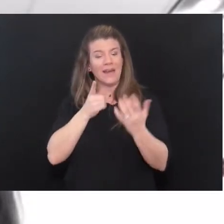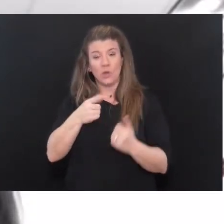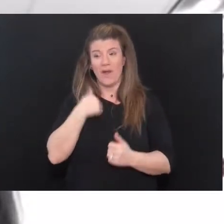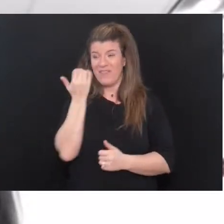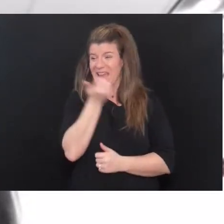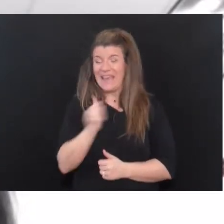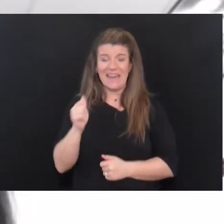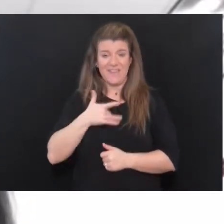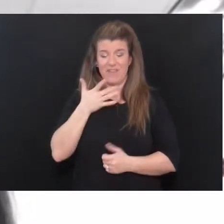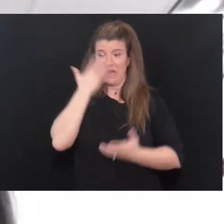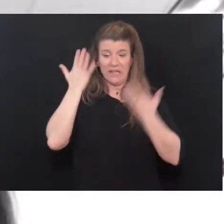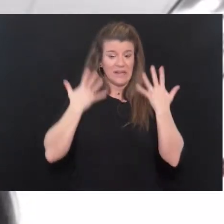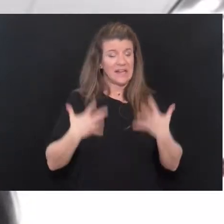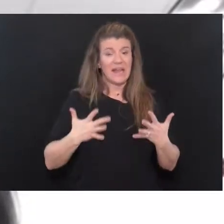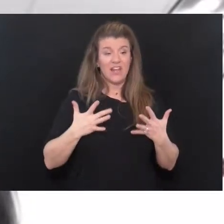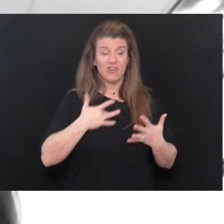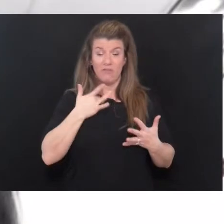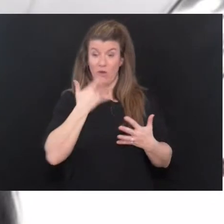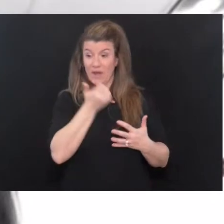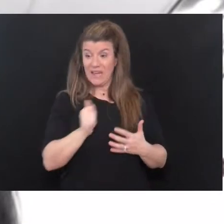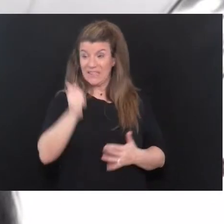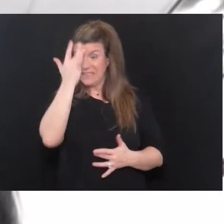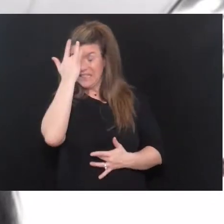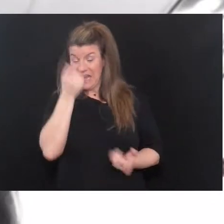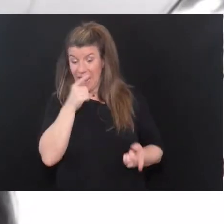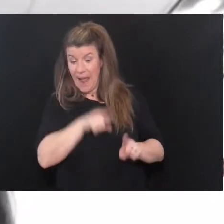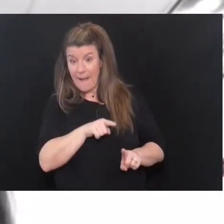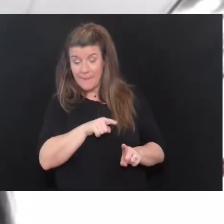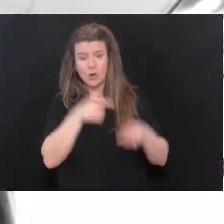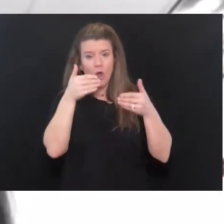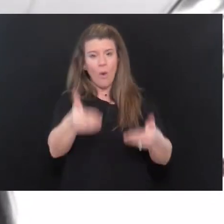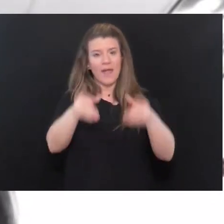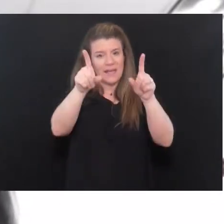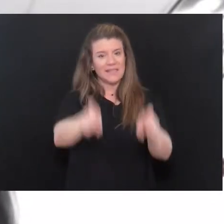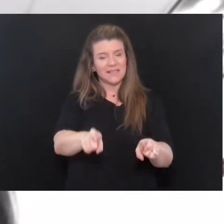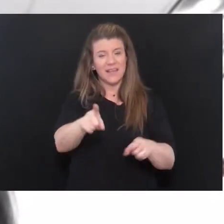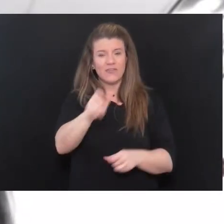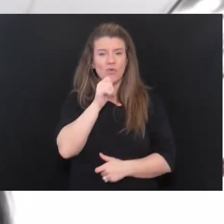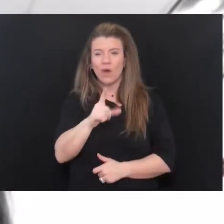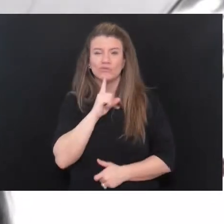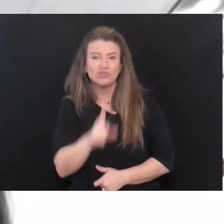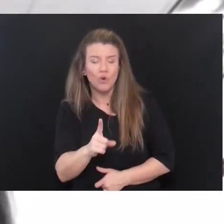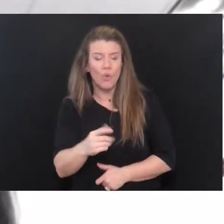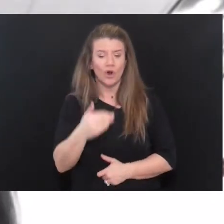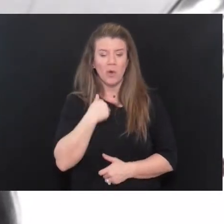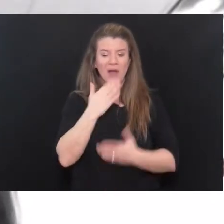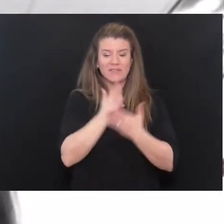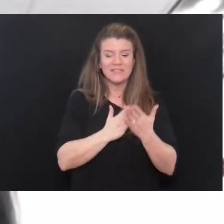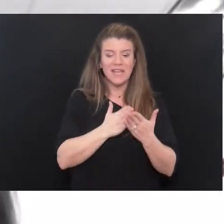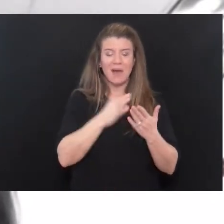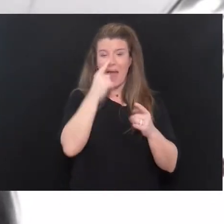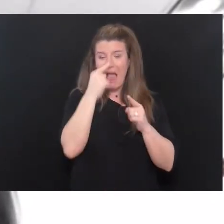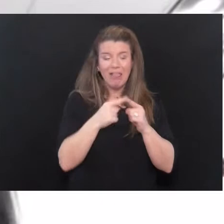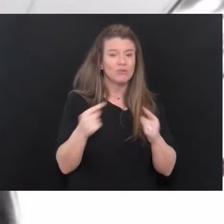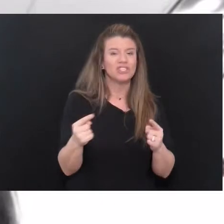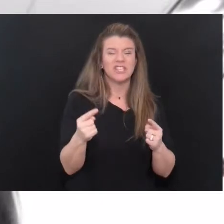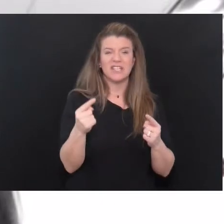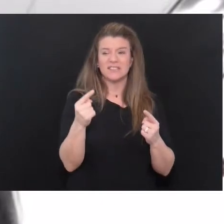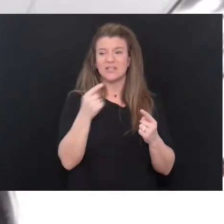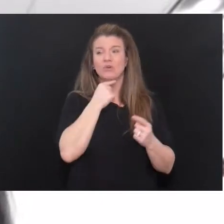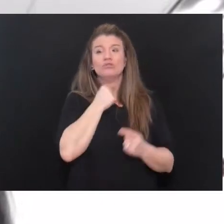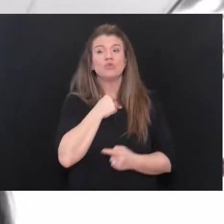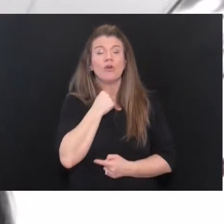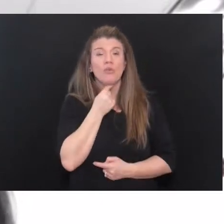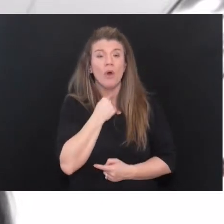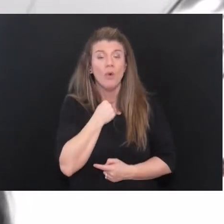would cause you to be really sick. So if you're not sure and you're having some symptoms of allergies or even a sore